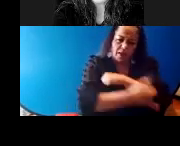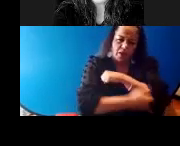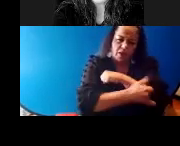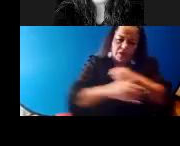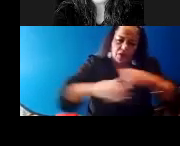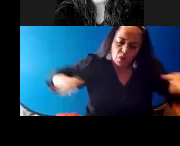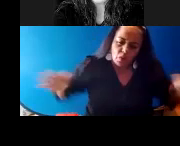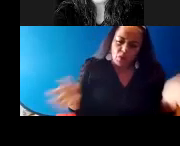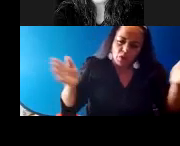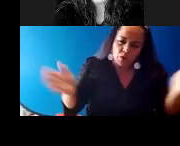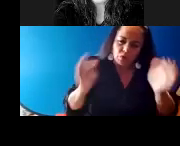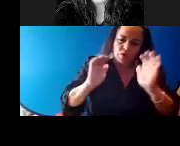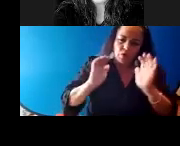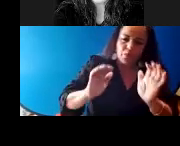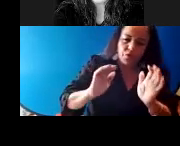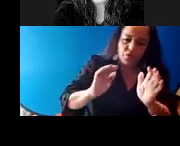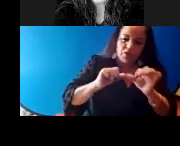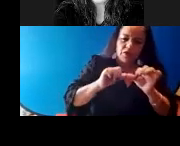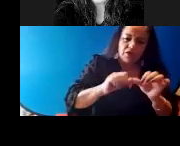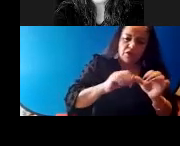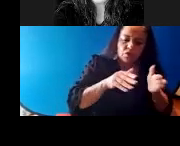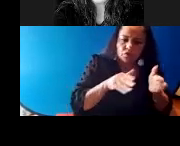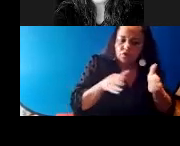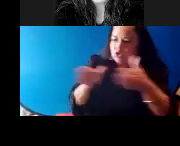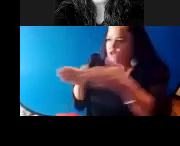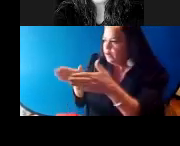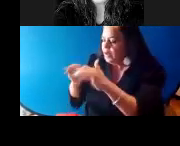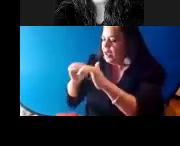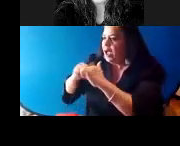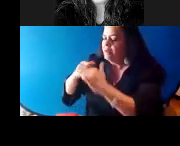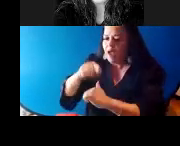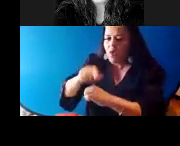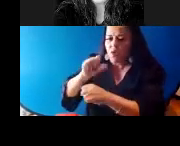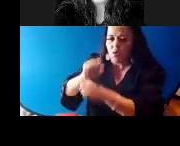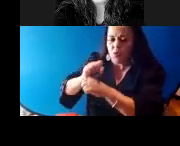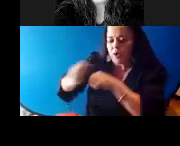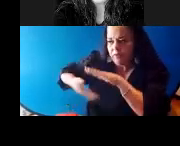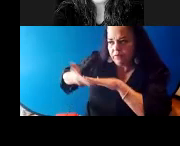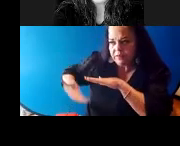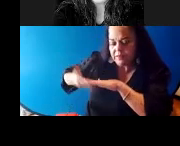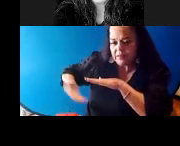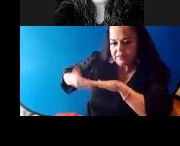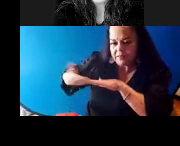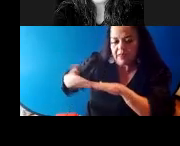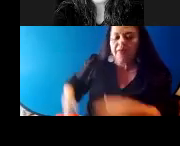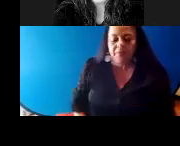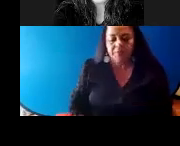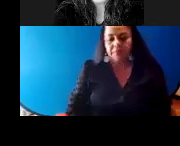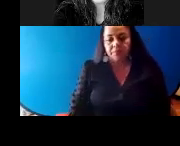push you to continue to shift, if you're not already there, of how you even facilitate and work with your collaborators.